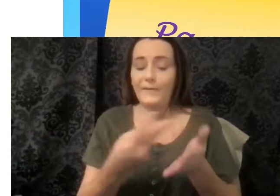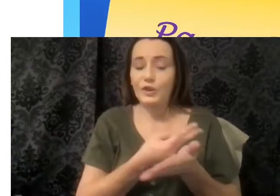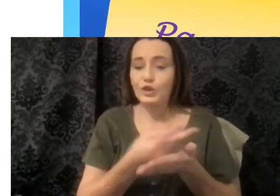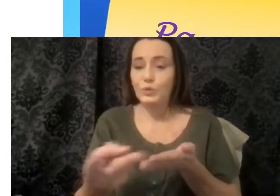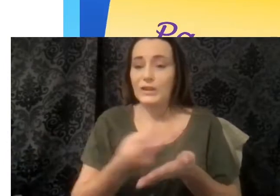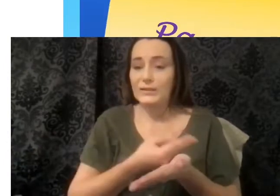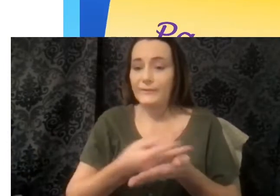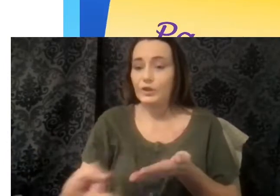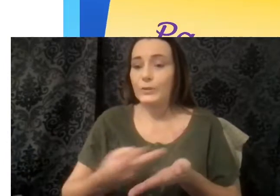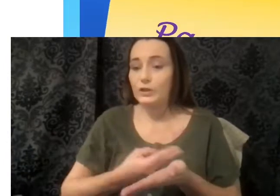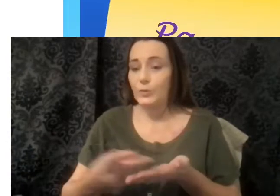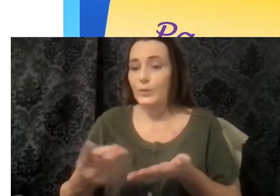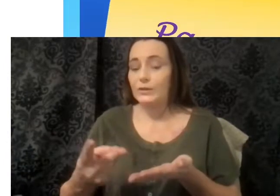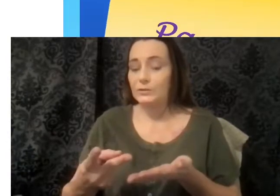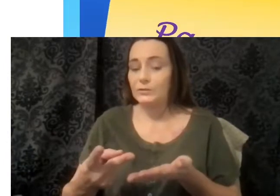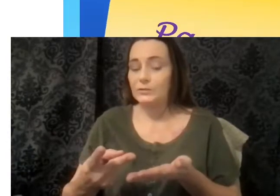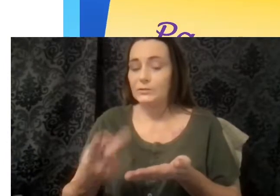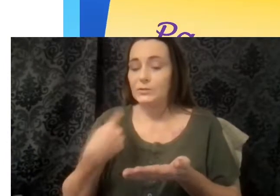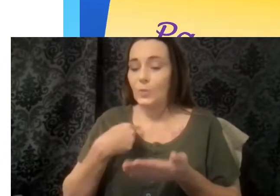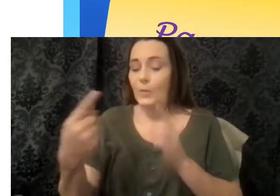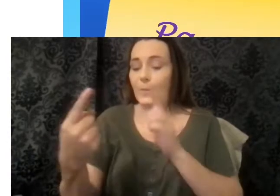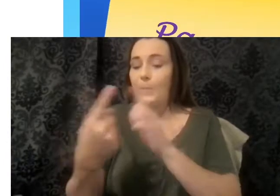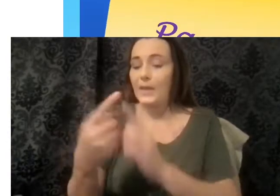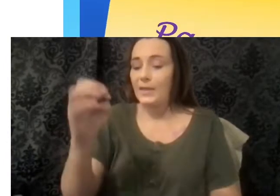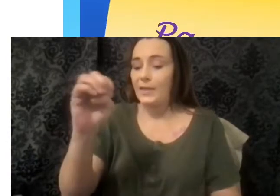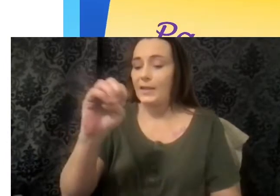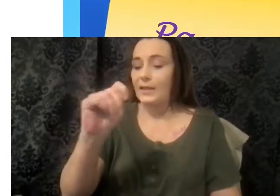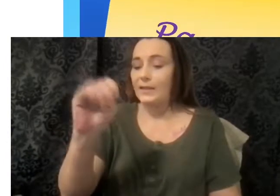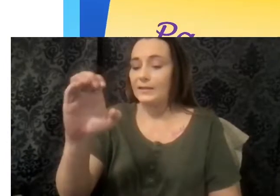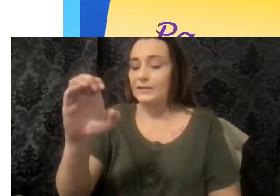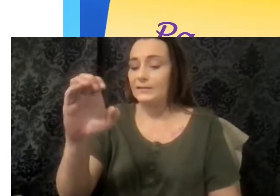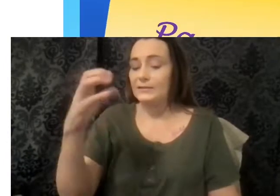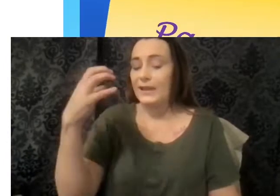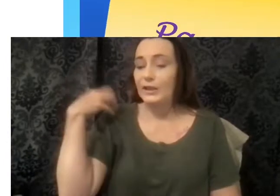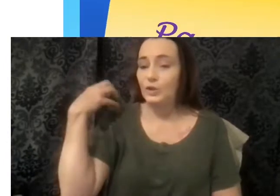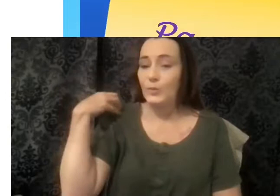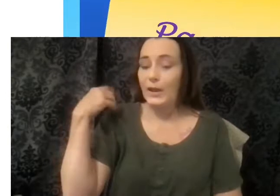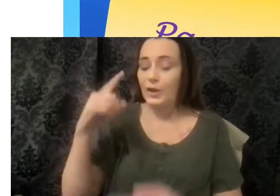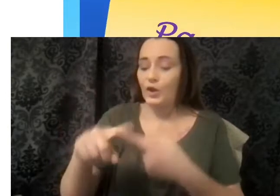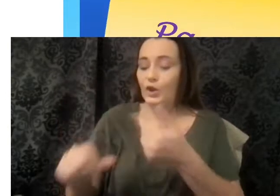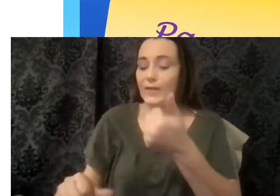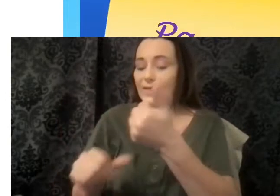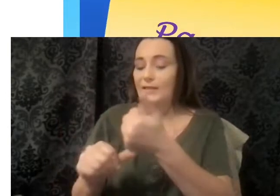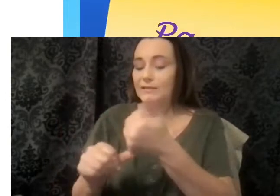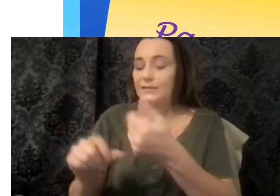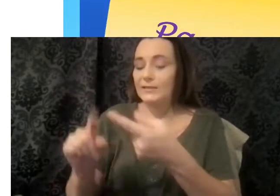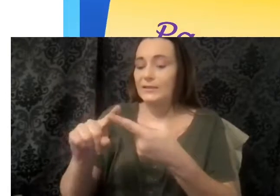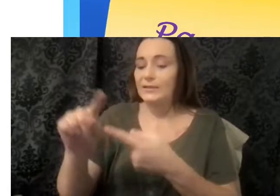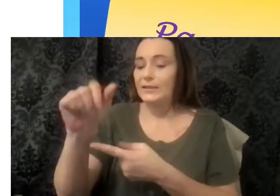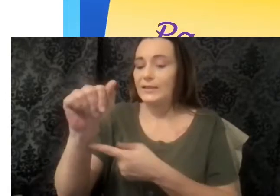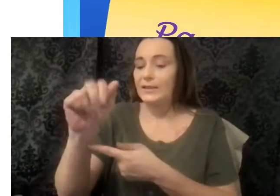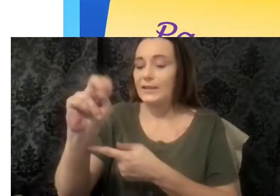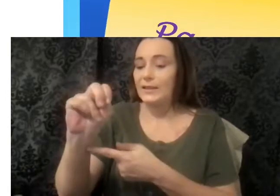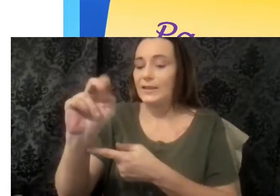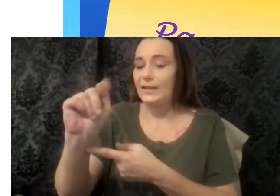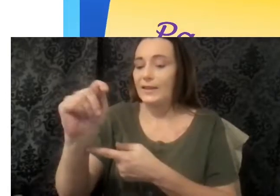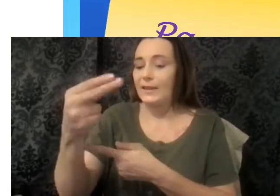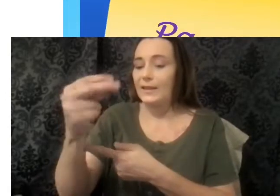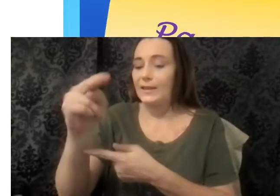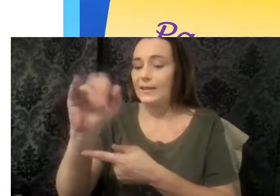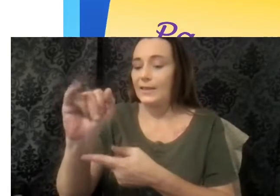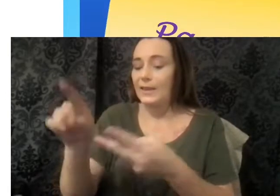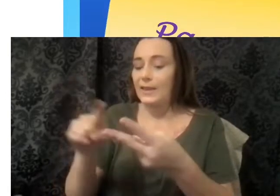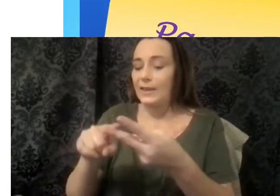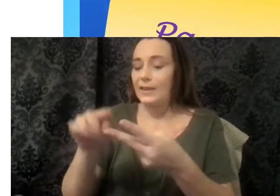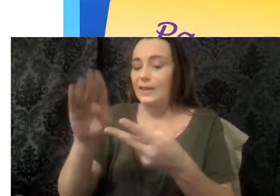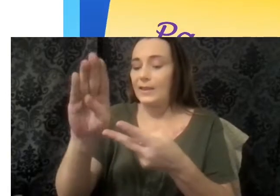meet with the executive director and the assistant executive director, Anthony and Becky, every 2 weeks. And everything that is happening at